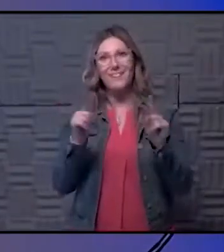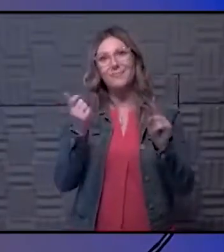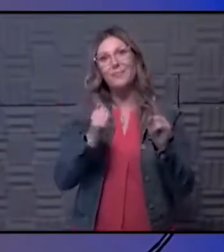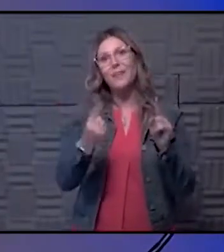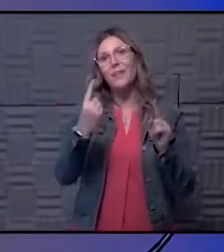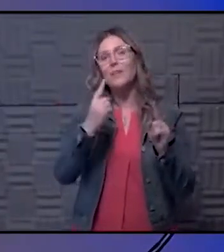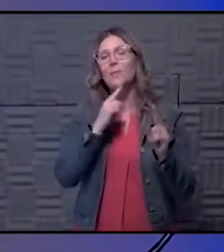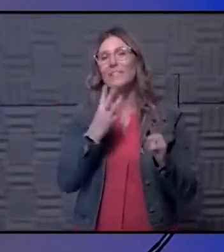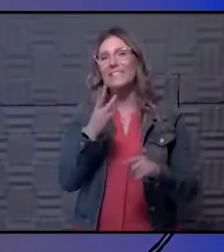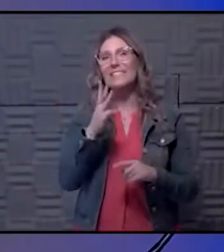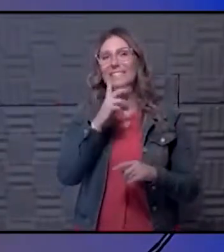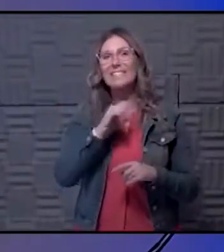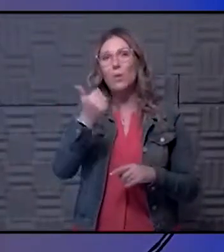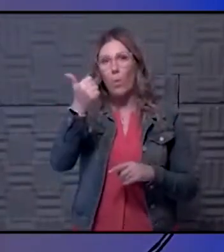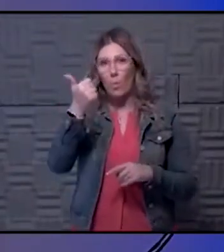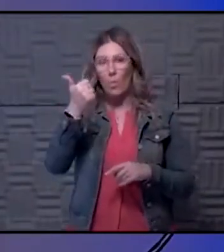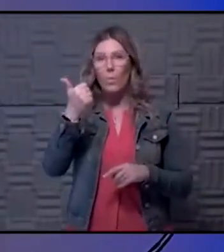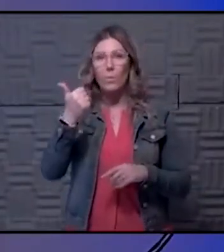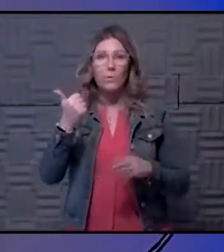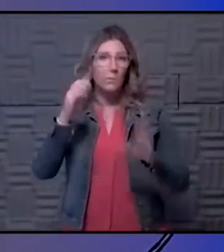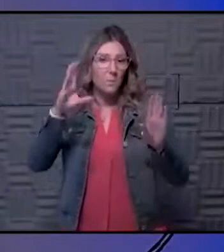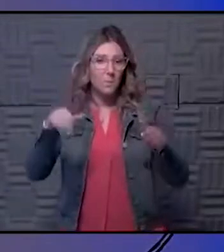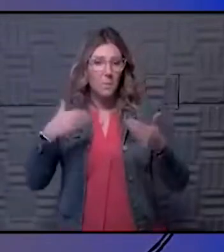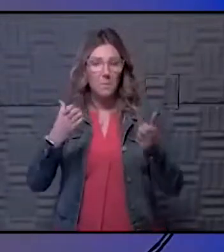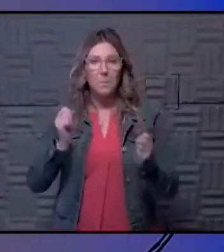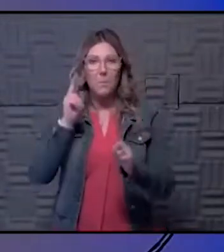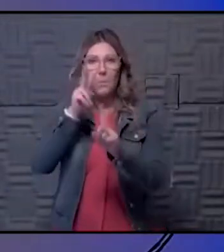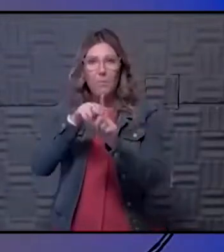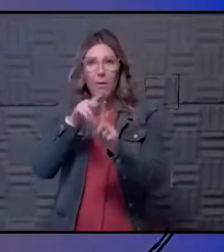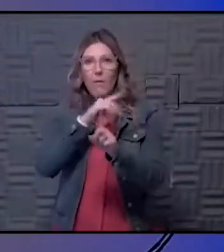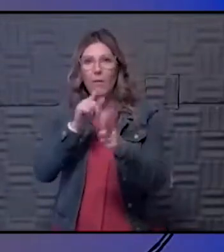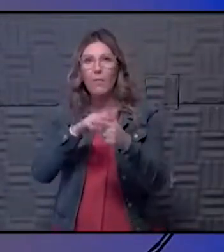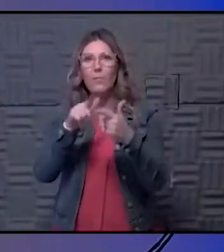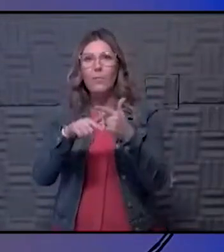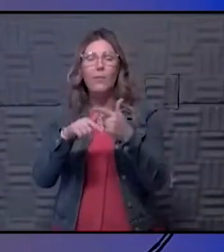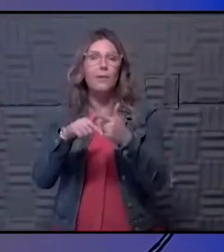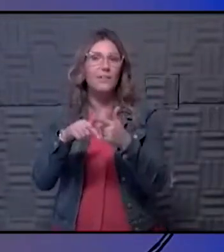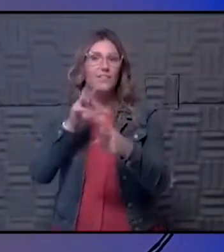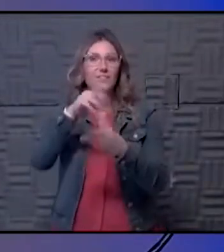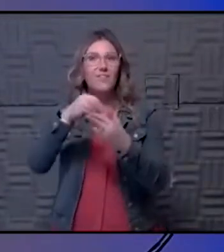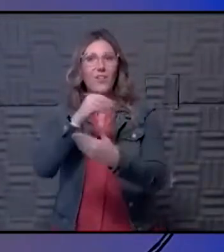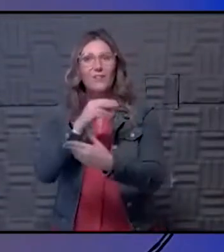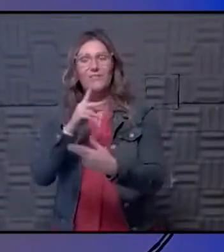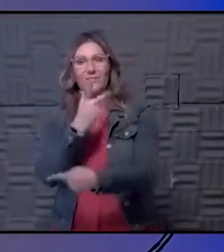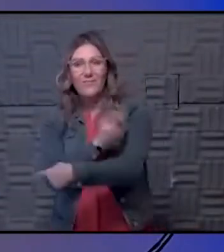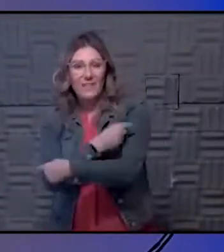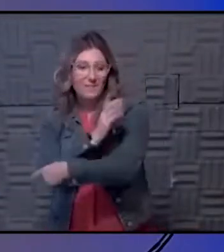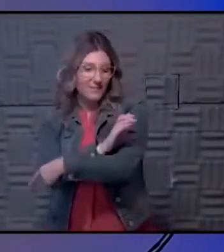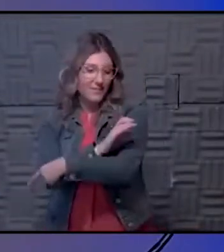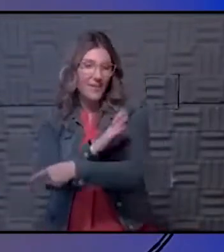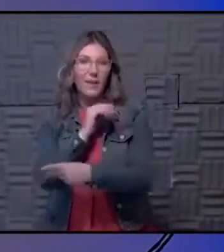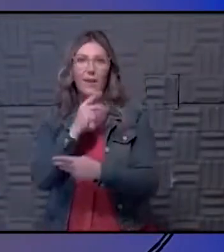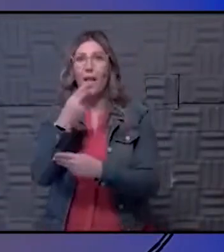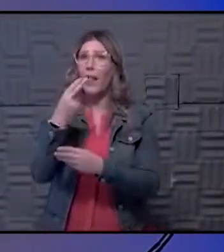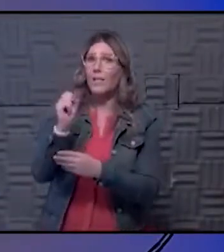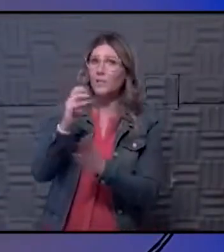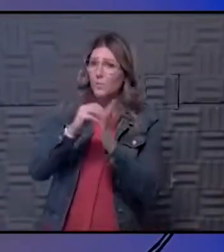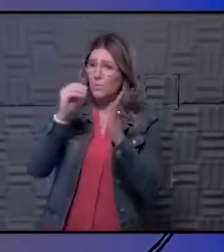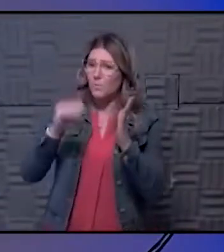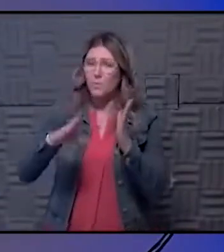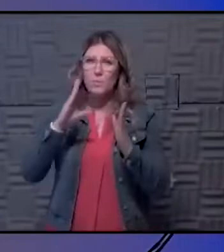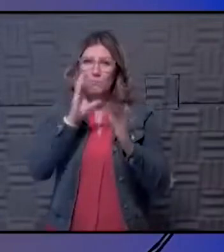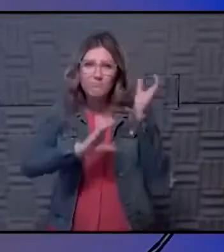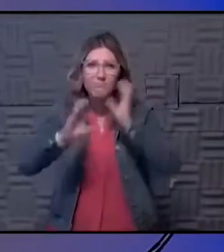is 16 and over is welcome to apply and be part of that vaccination clinic. So I know a lot of high school students are looking for volunteer